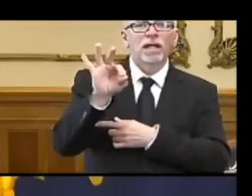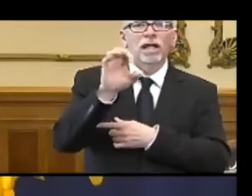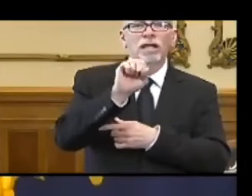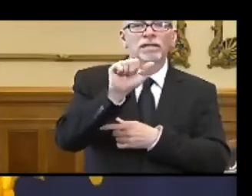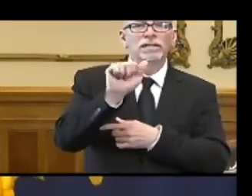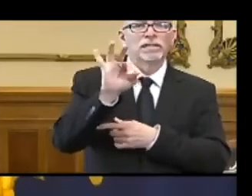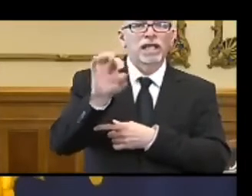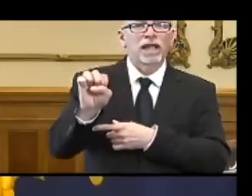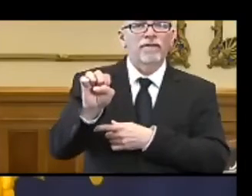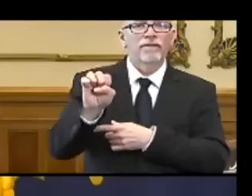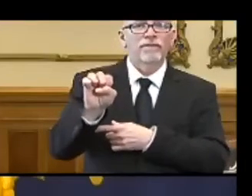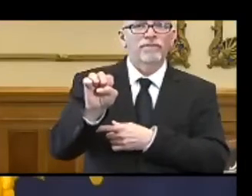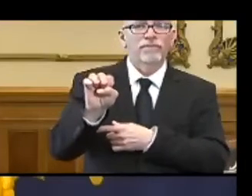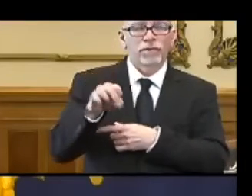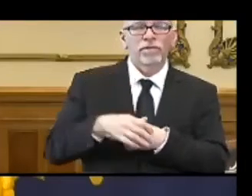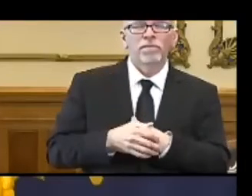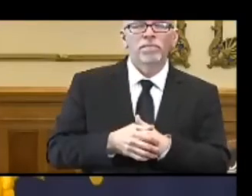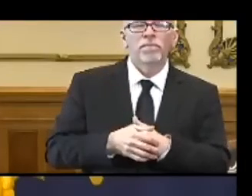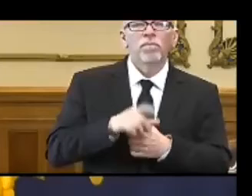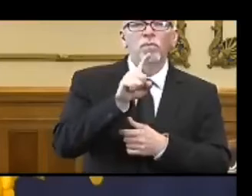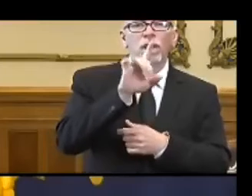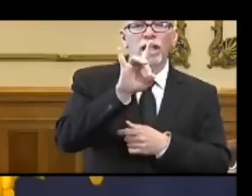1-800-799-SAFE, S-A-F-E,